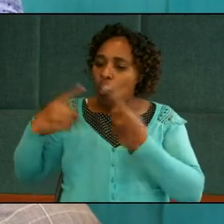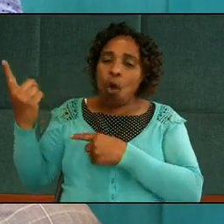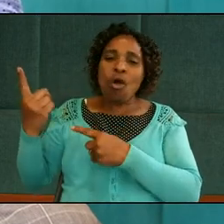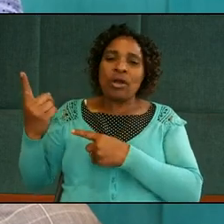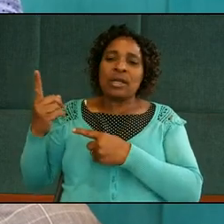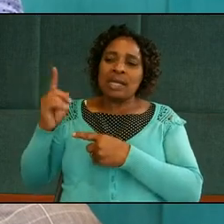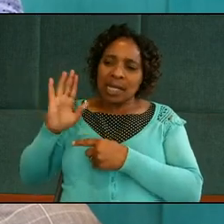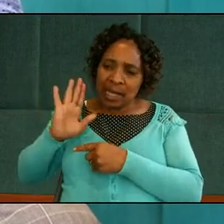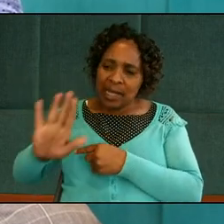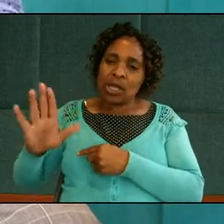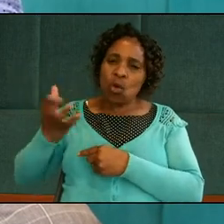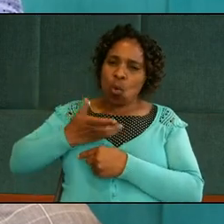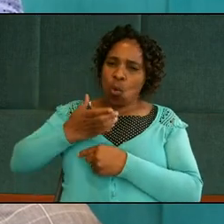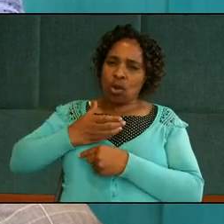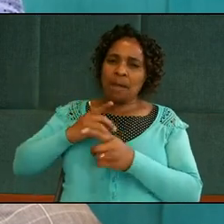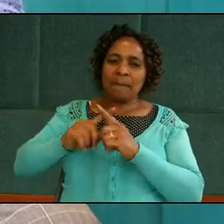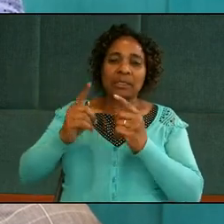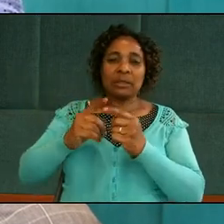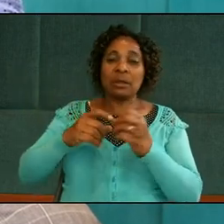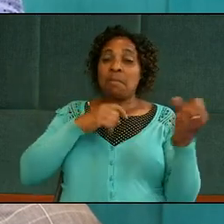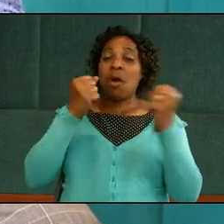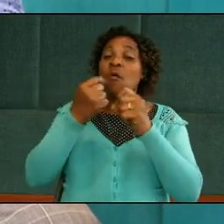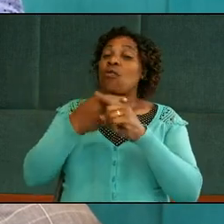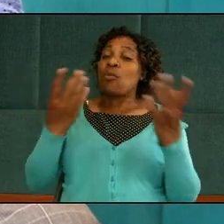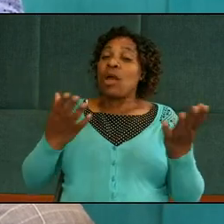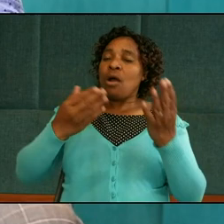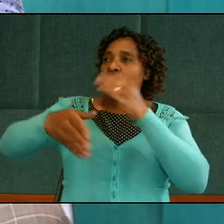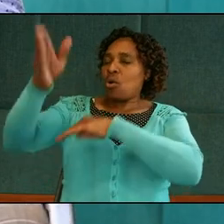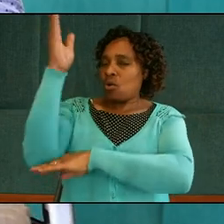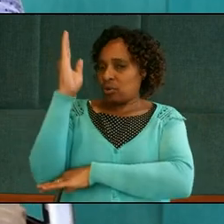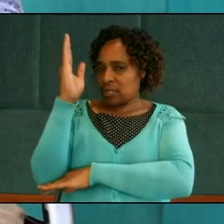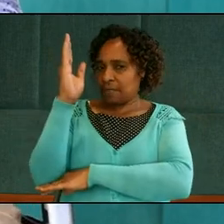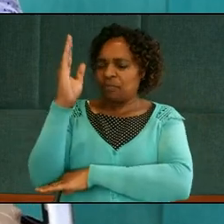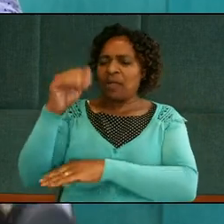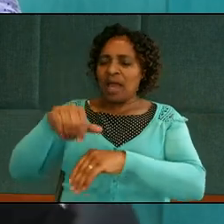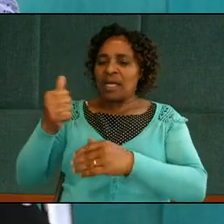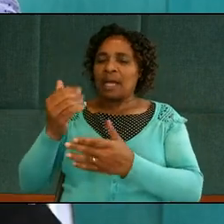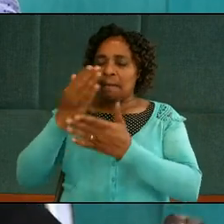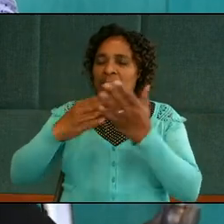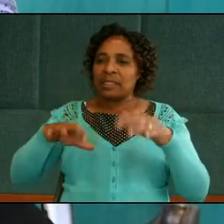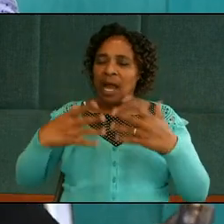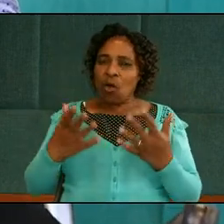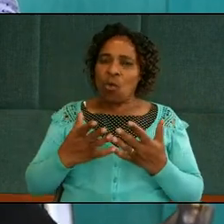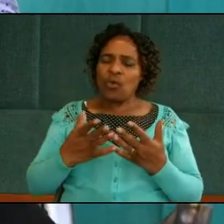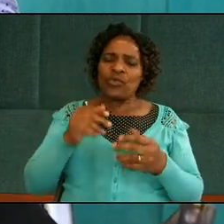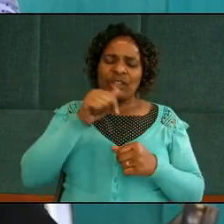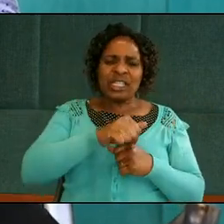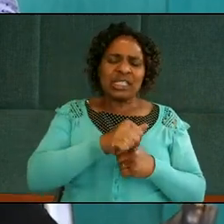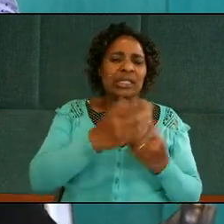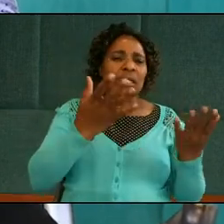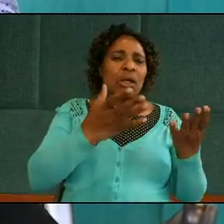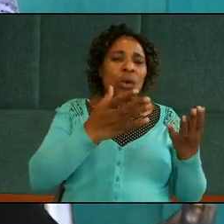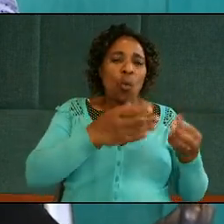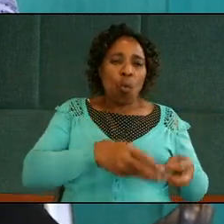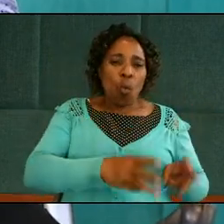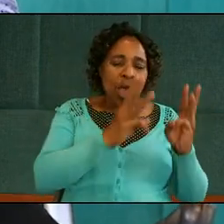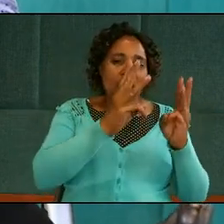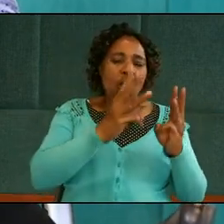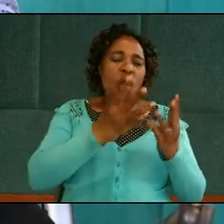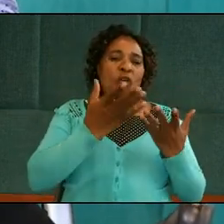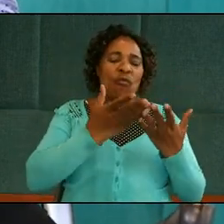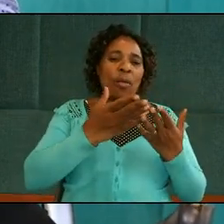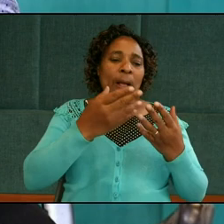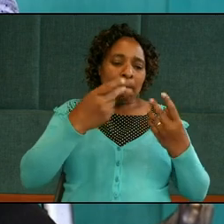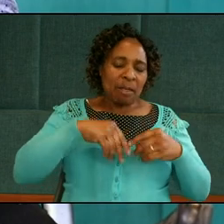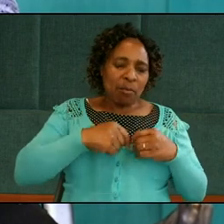own will, but by the power of God. And another part was how the test for the lapping of water. The